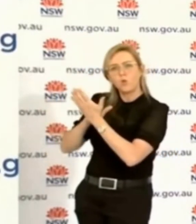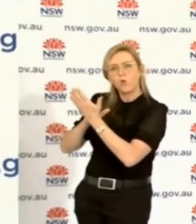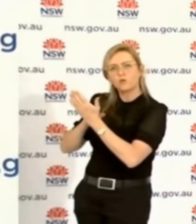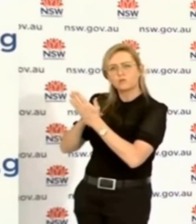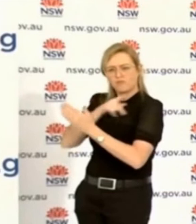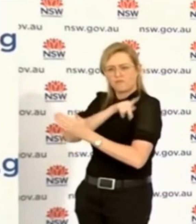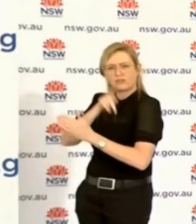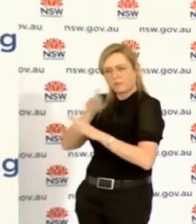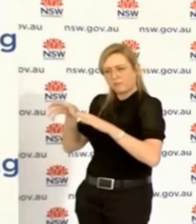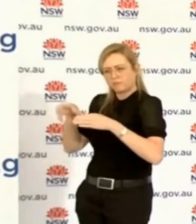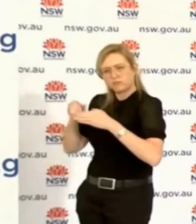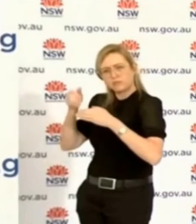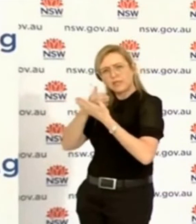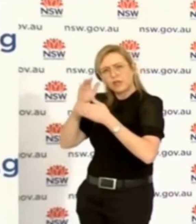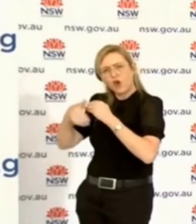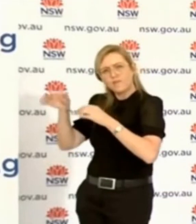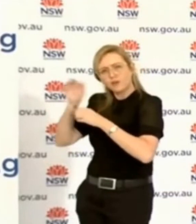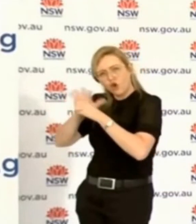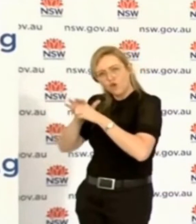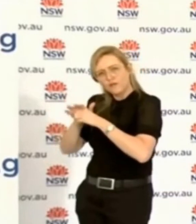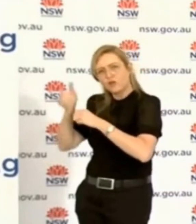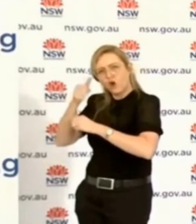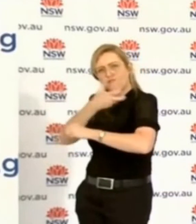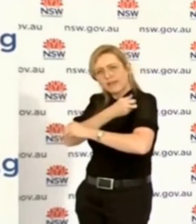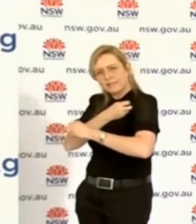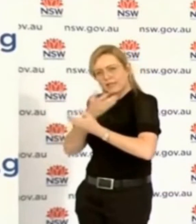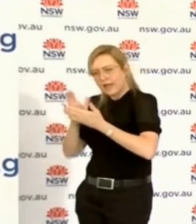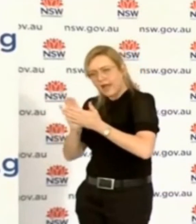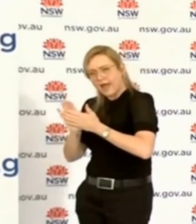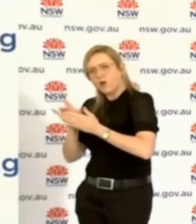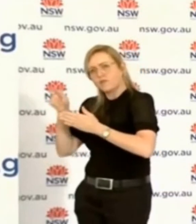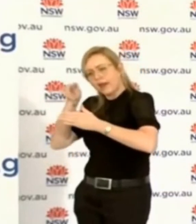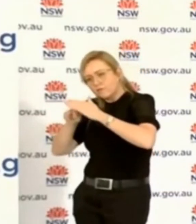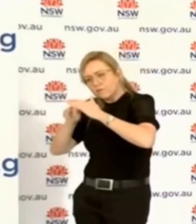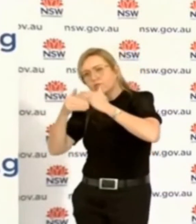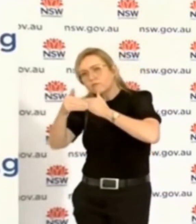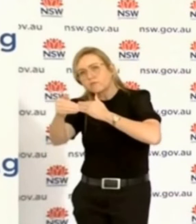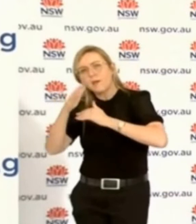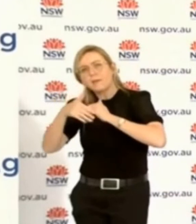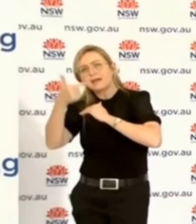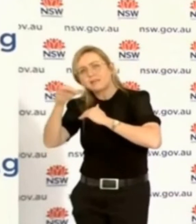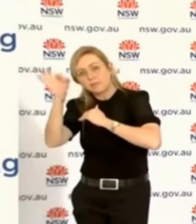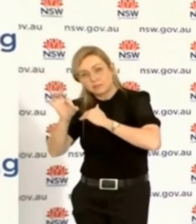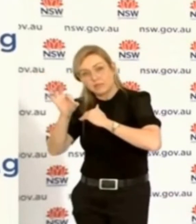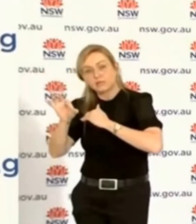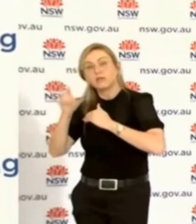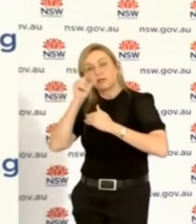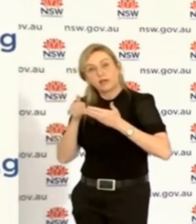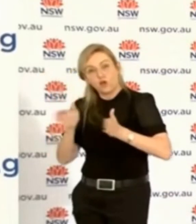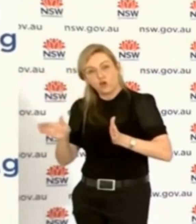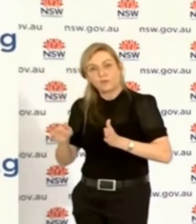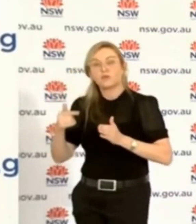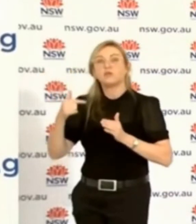is sticking to. Now, it's important to note that we will hit, in all likelihood, 70% double dose ahead of other states. So I don't expect